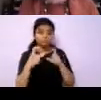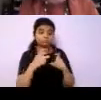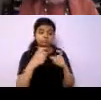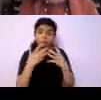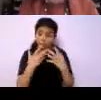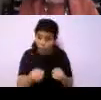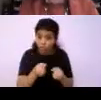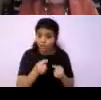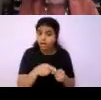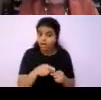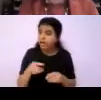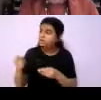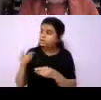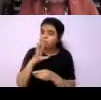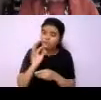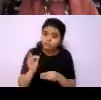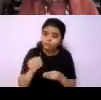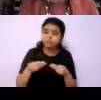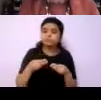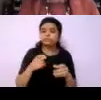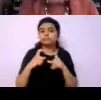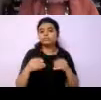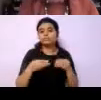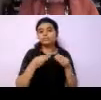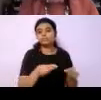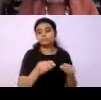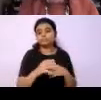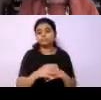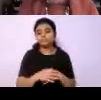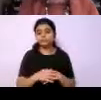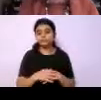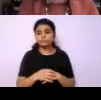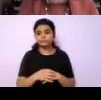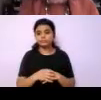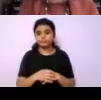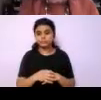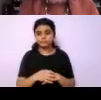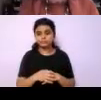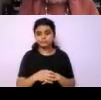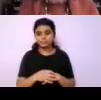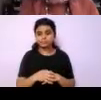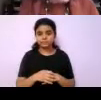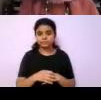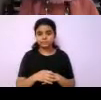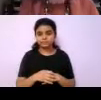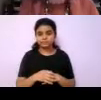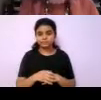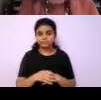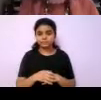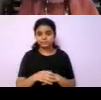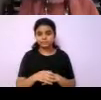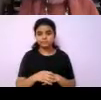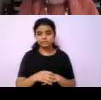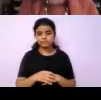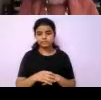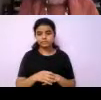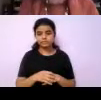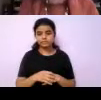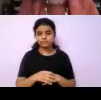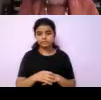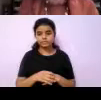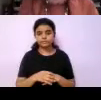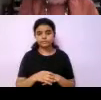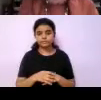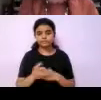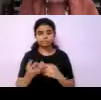under consideration. This means that however much the intention to care may